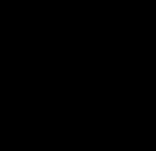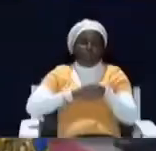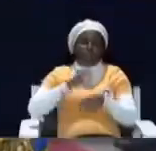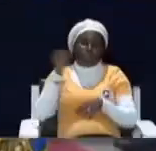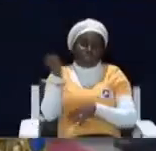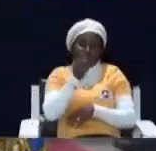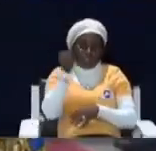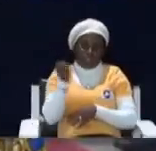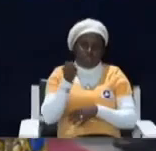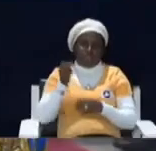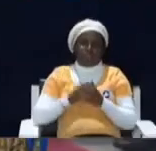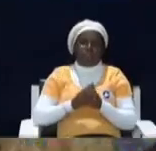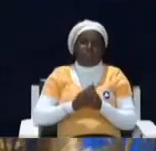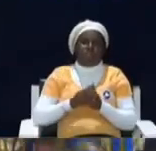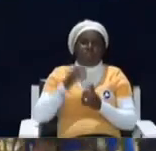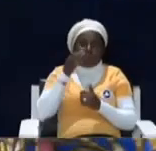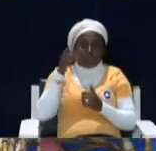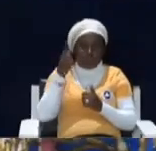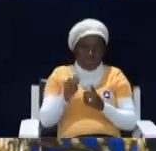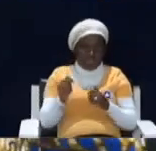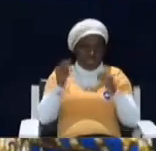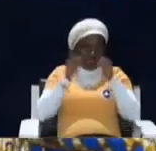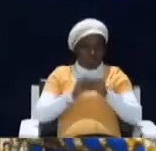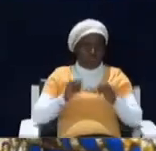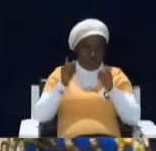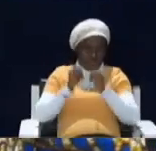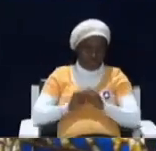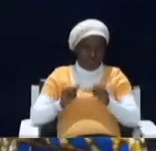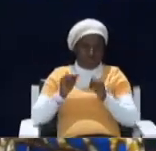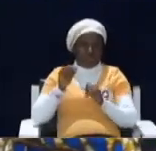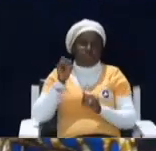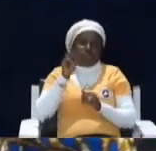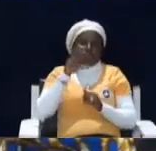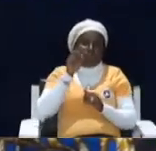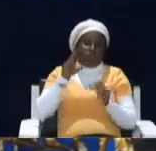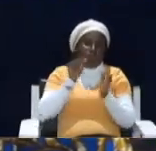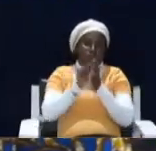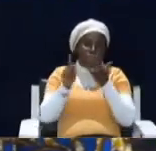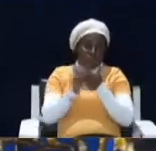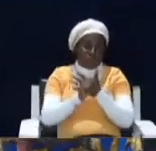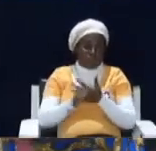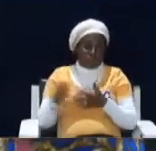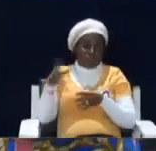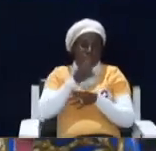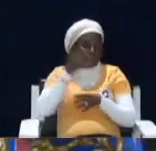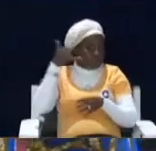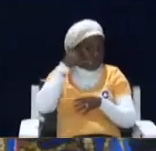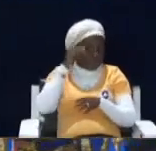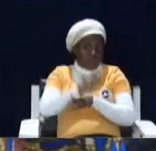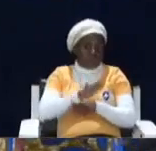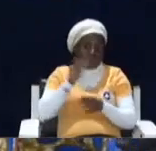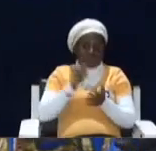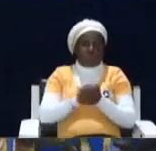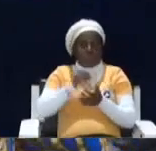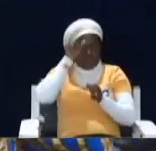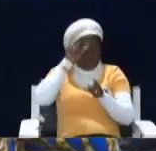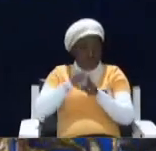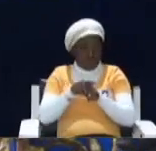Saturday of the convention, the 12th August, I got a call in the evening that my brother